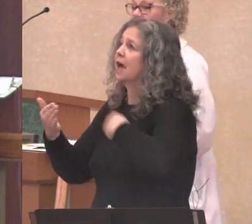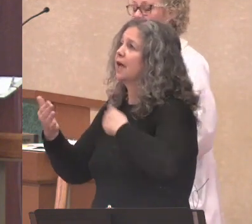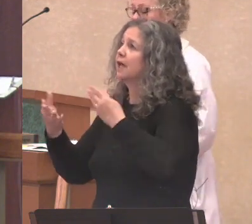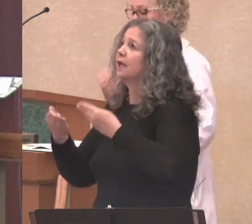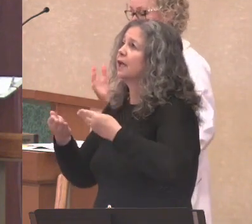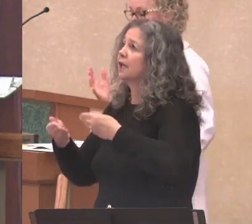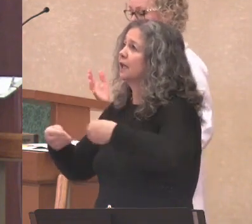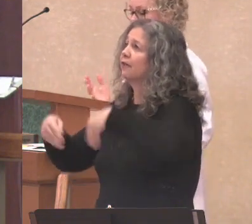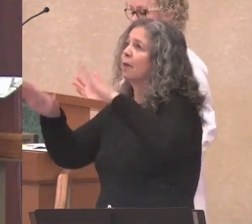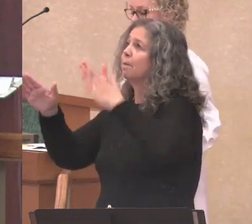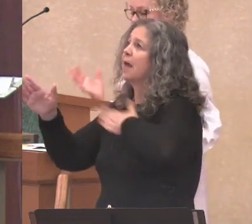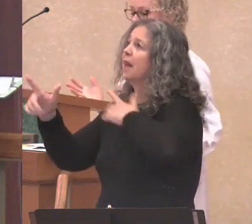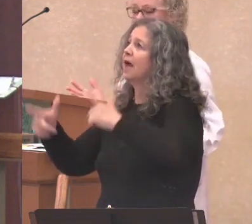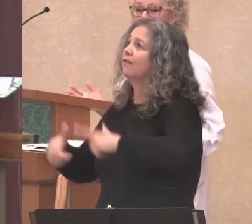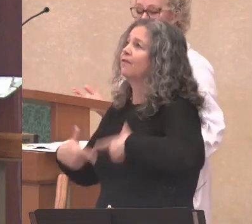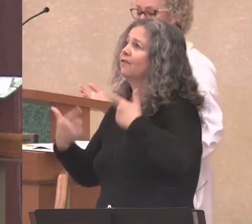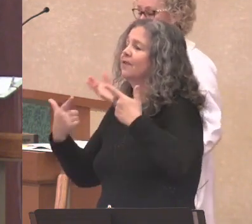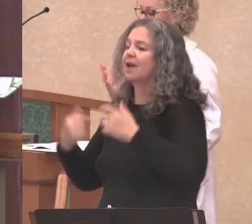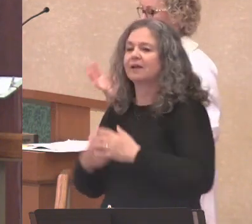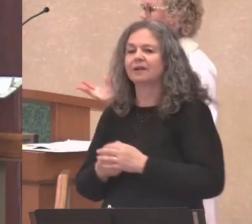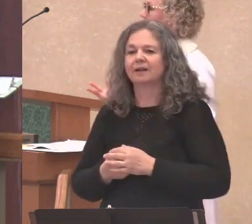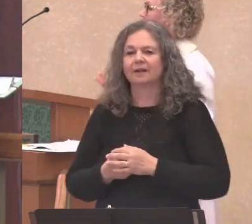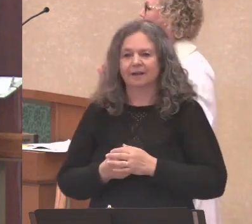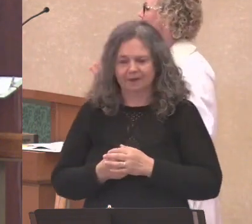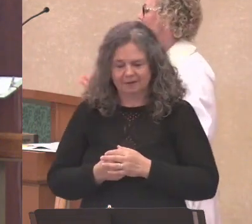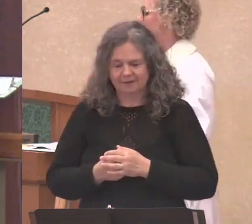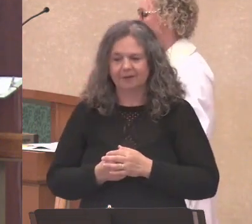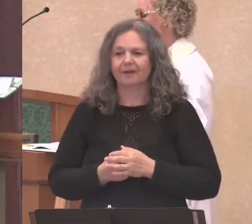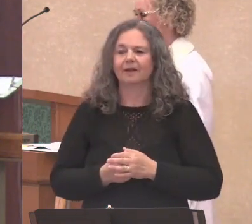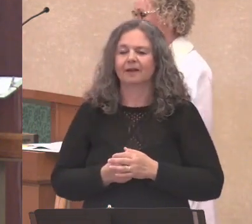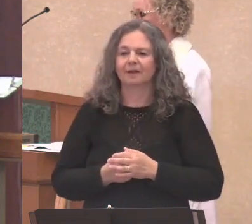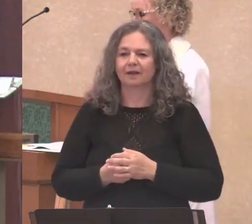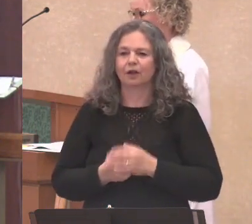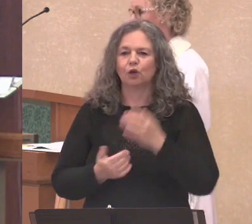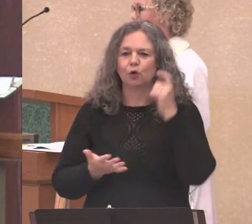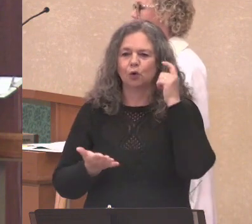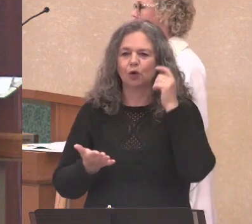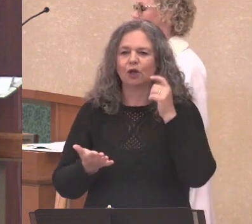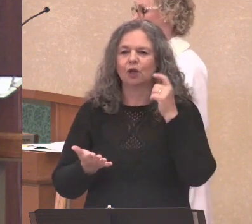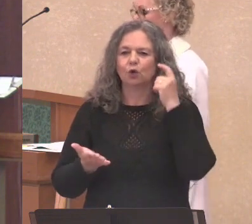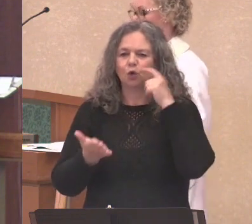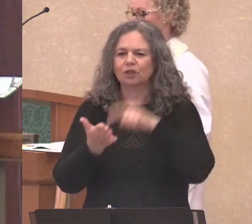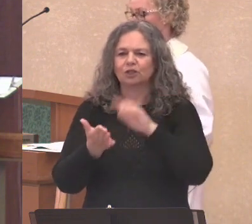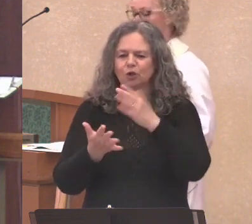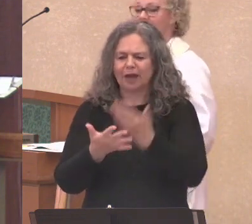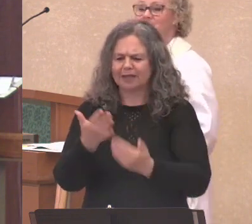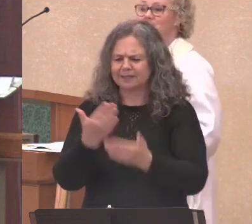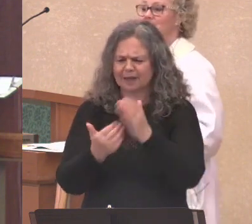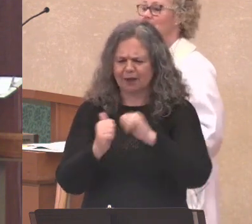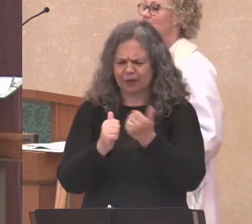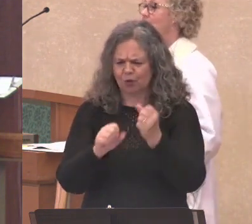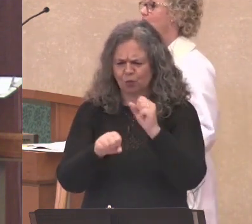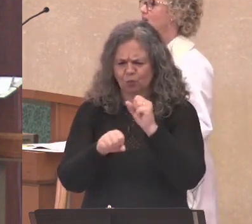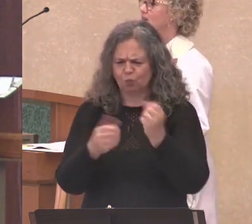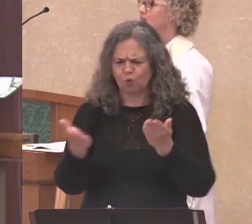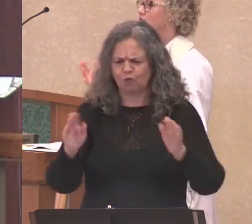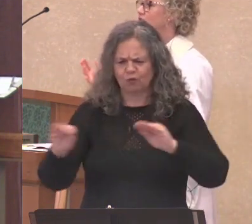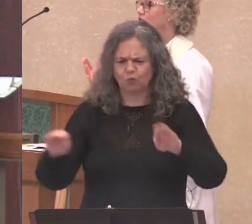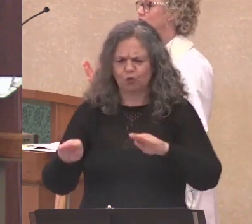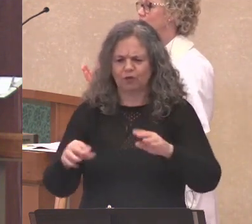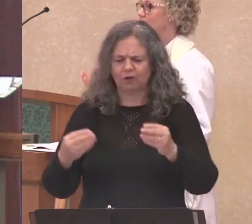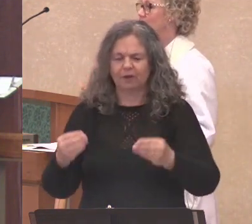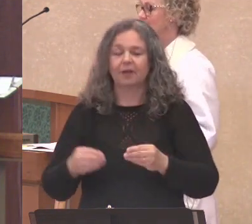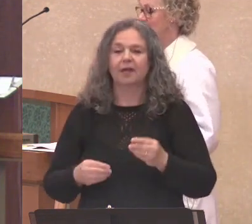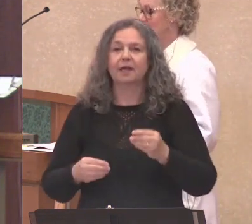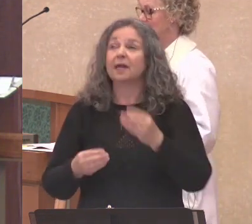life. Now this next time, notice if there's any way that your hands want to move with these words. Ready?